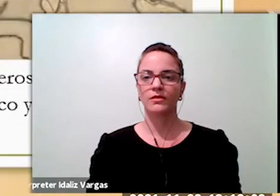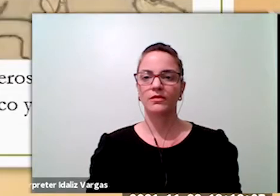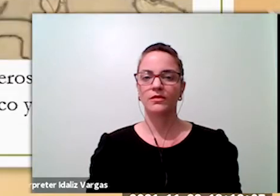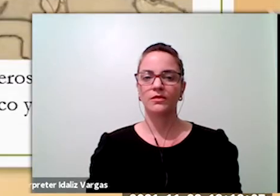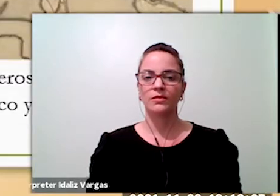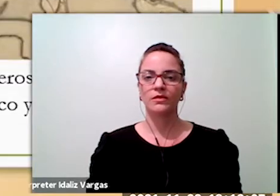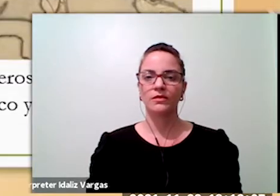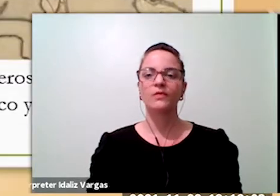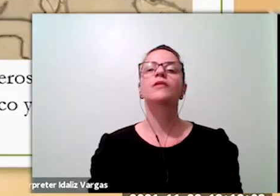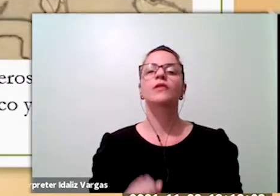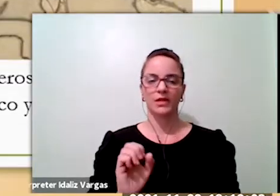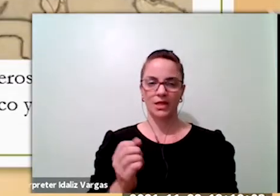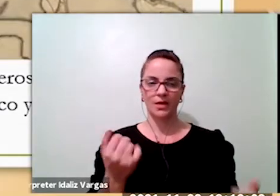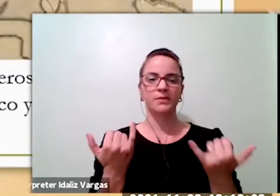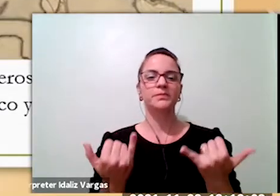Okay.